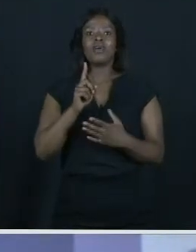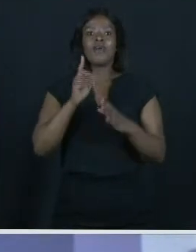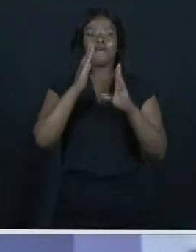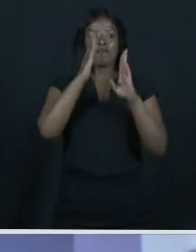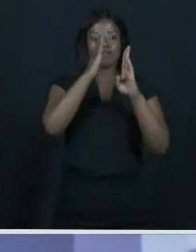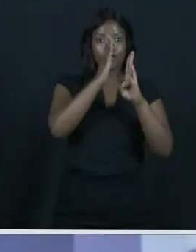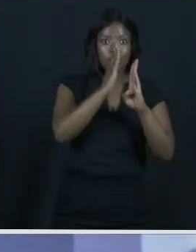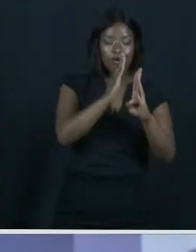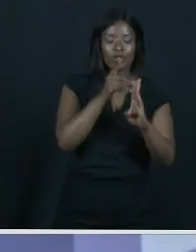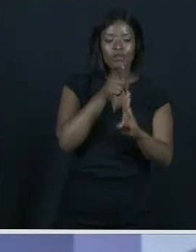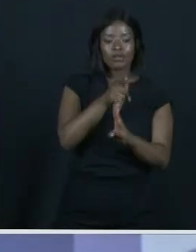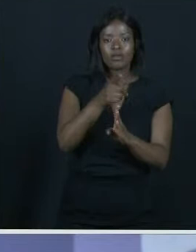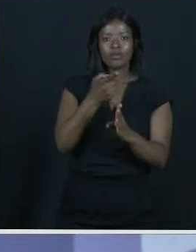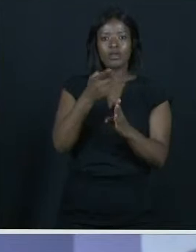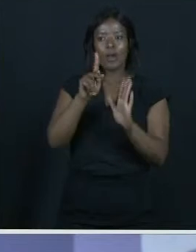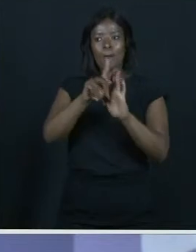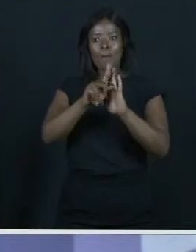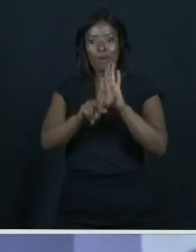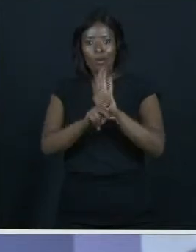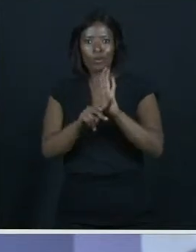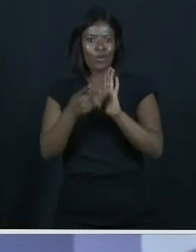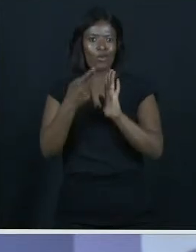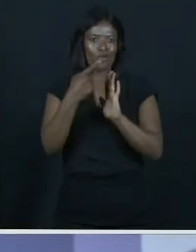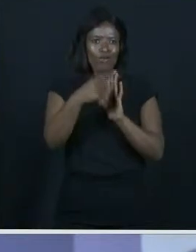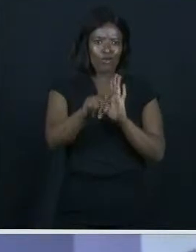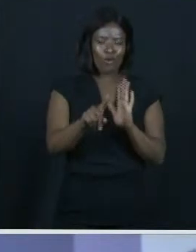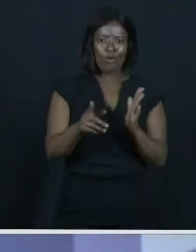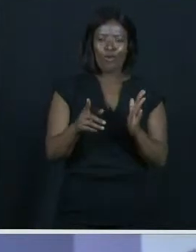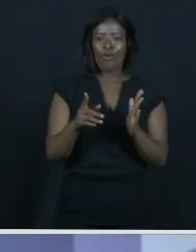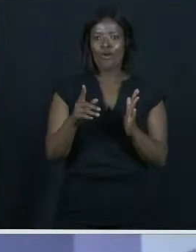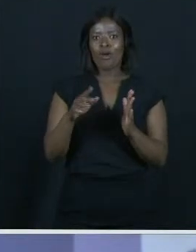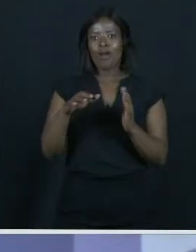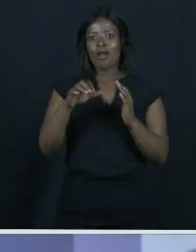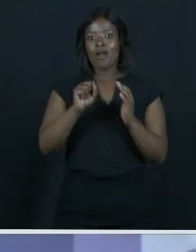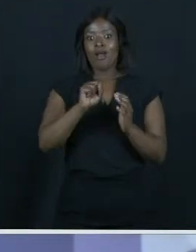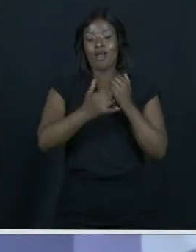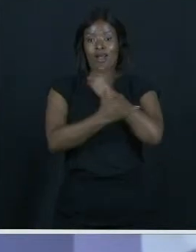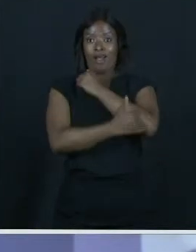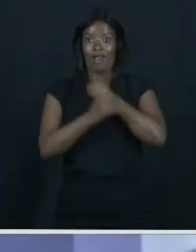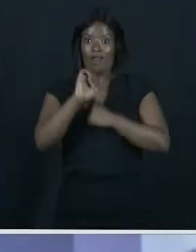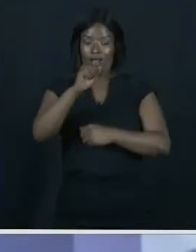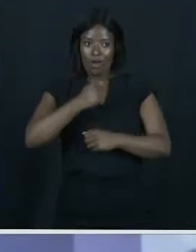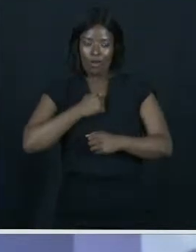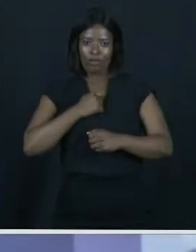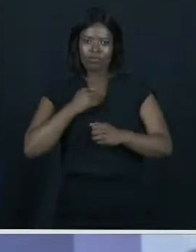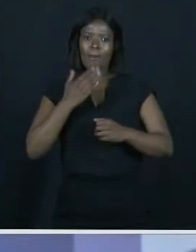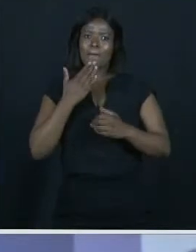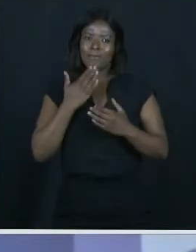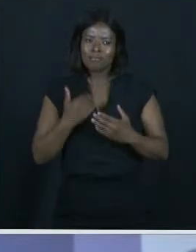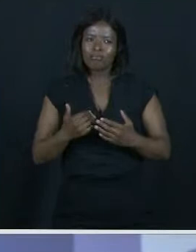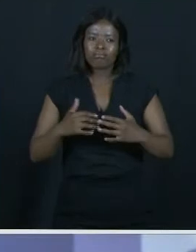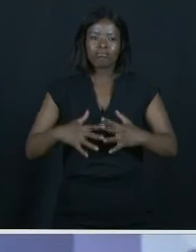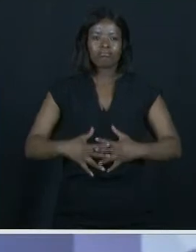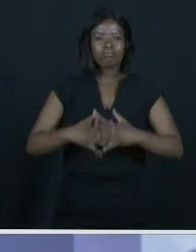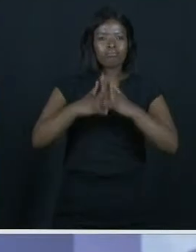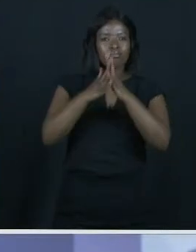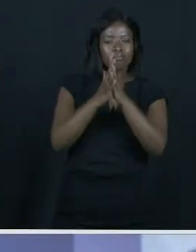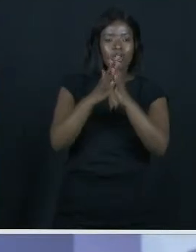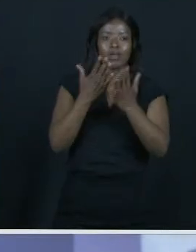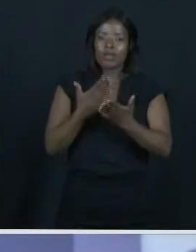and optimize policy and legal frameworks in our country. Let us work together for